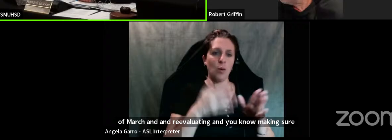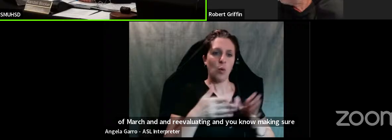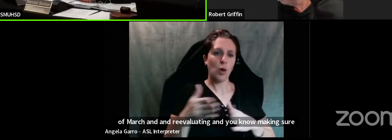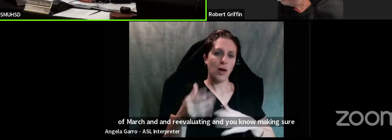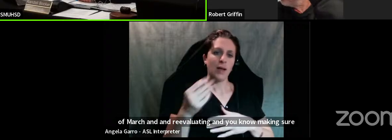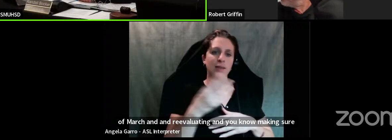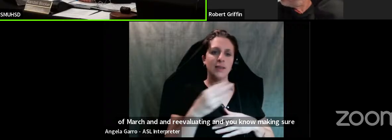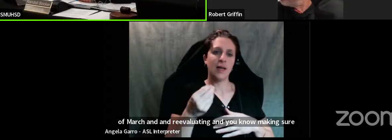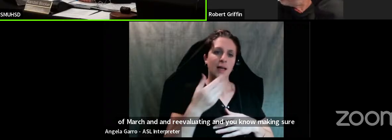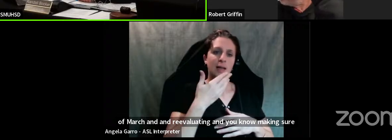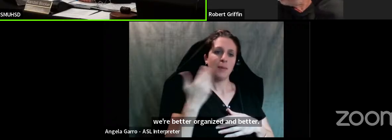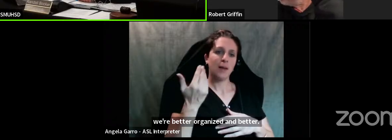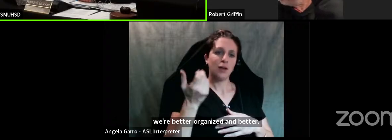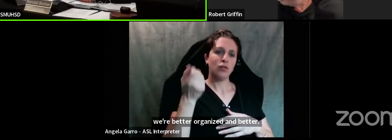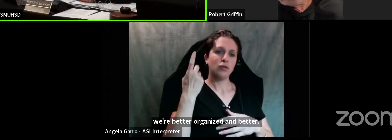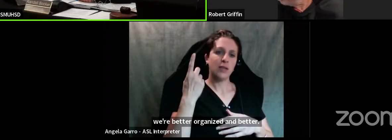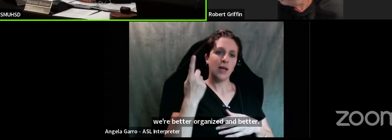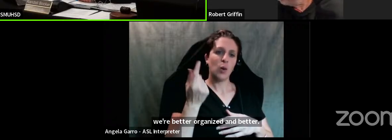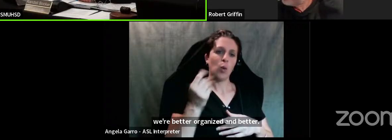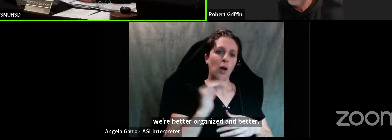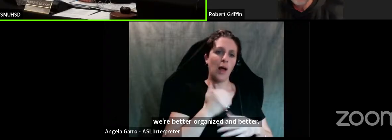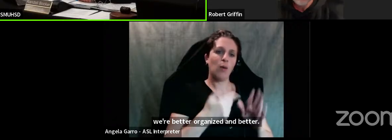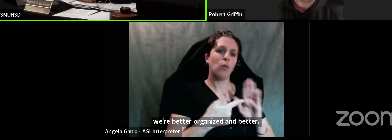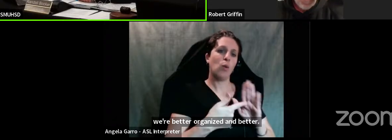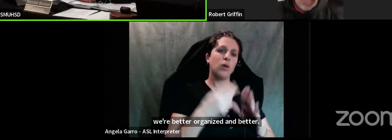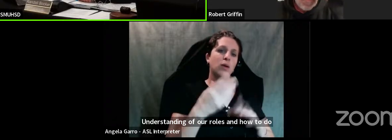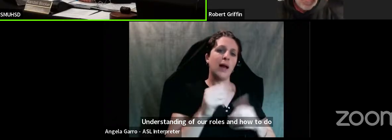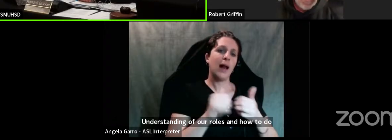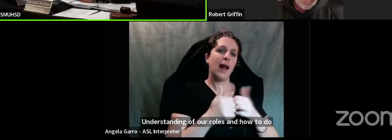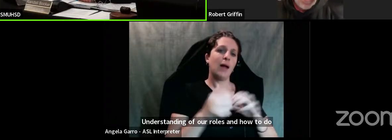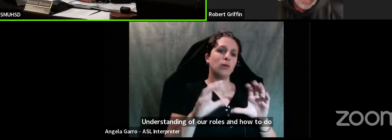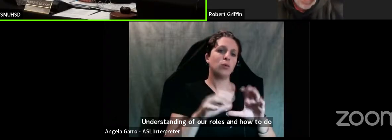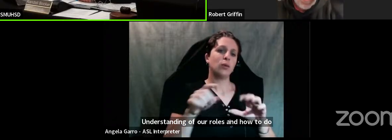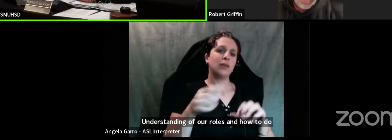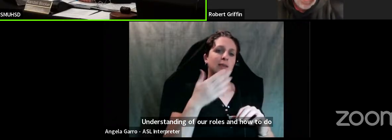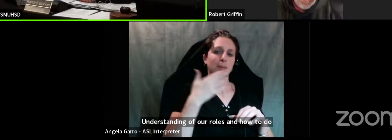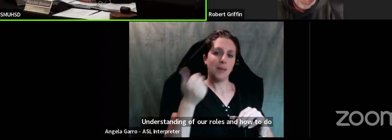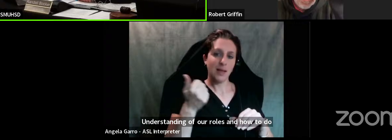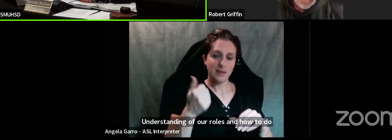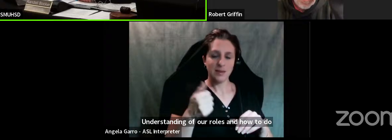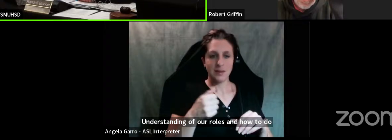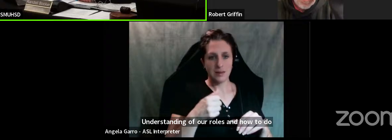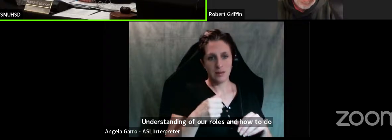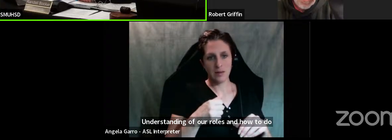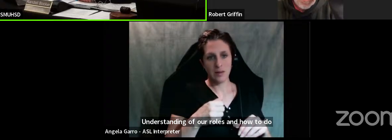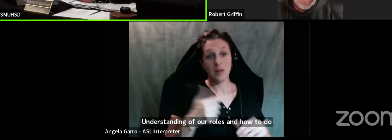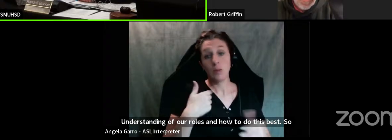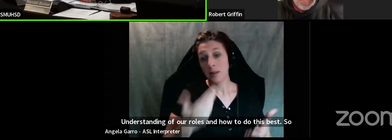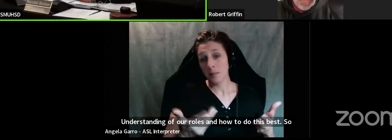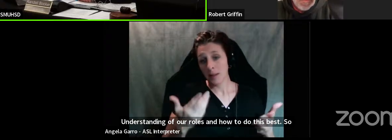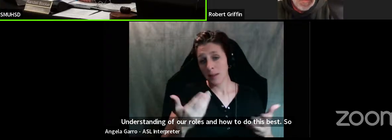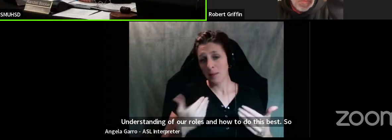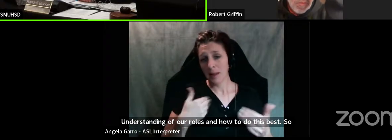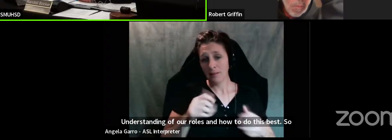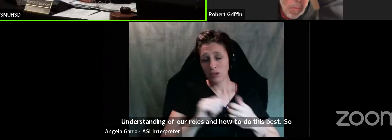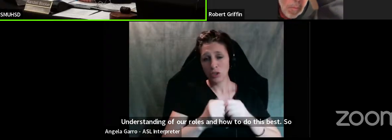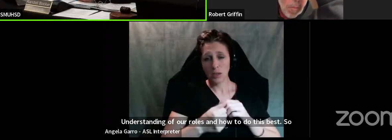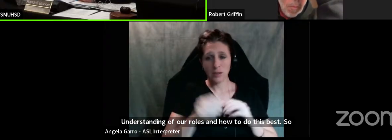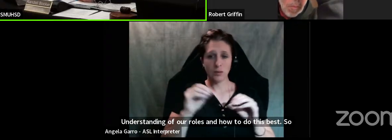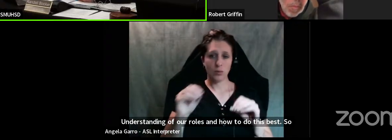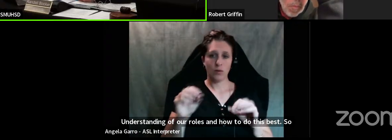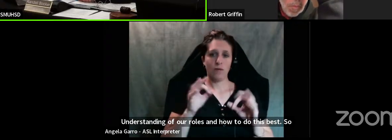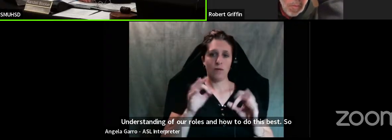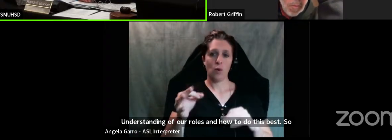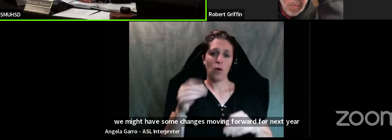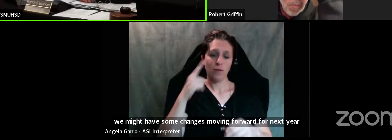better understanding of our roles and how to do this best. So we might have some changes moving forward for next year.